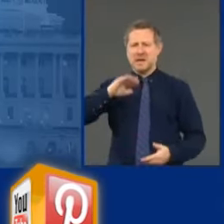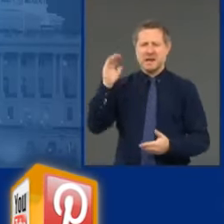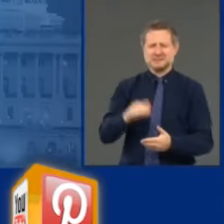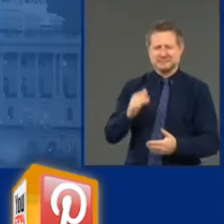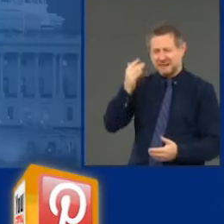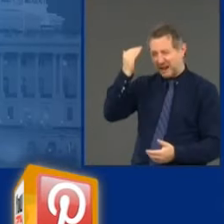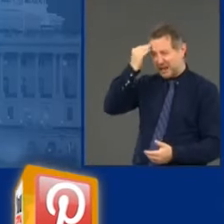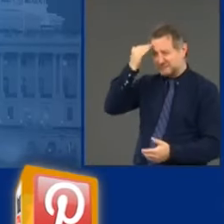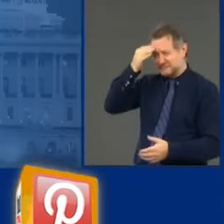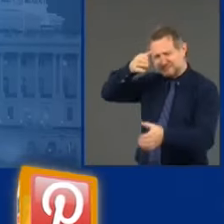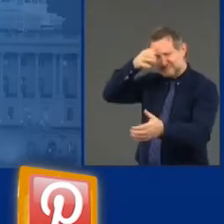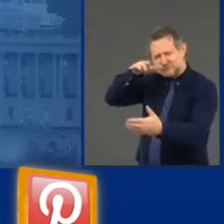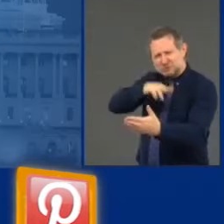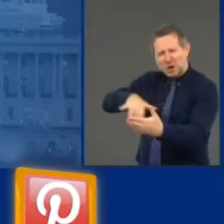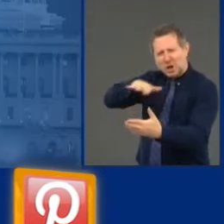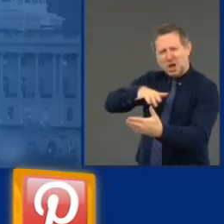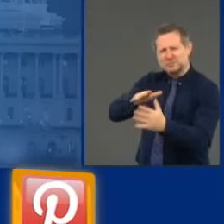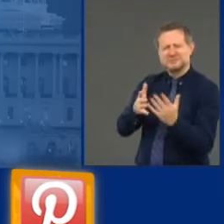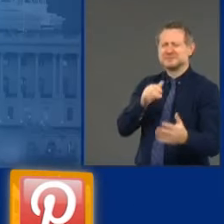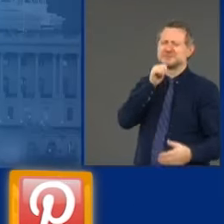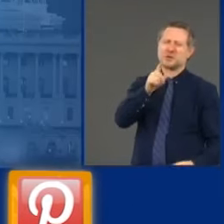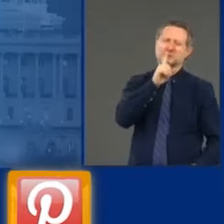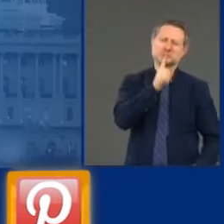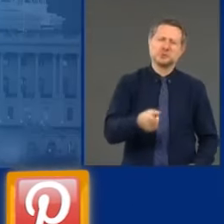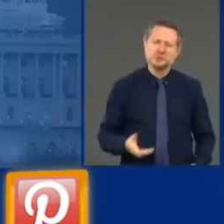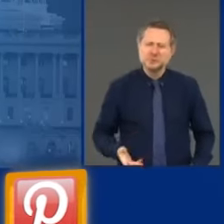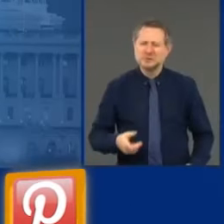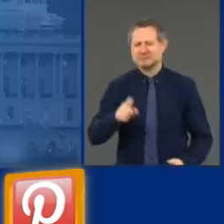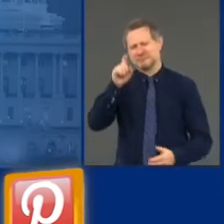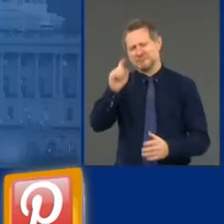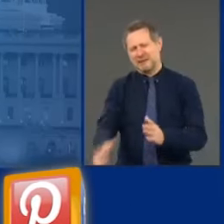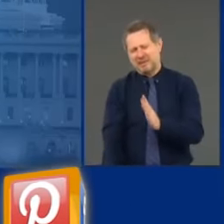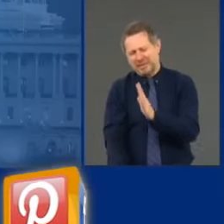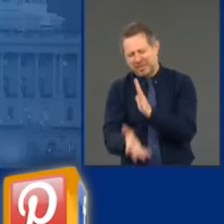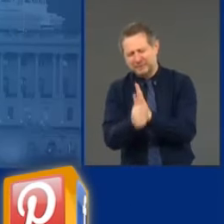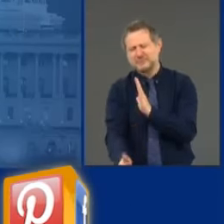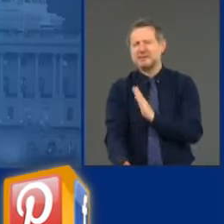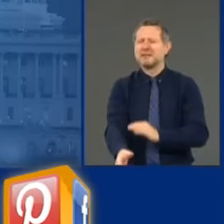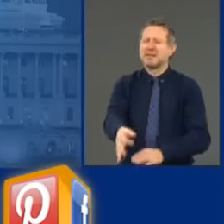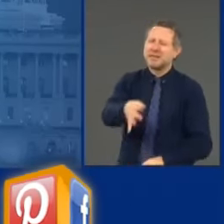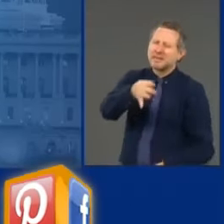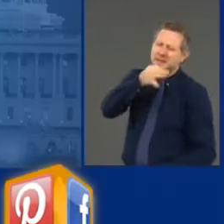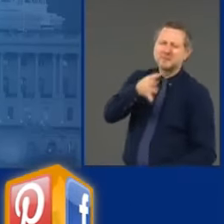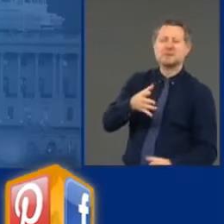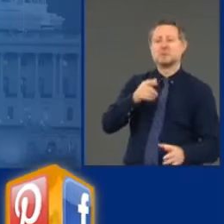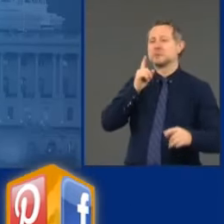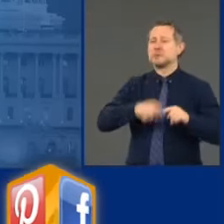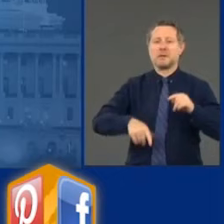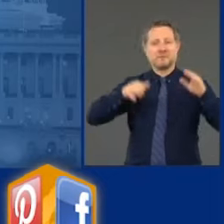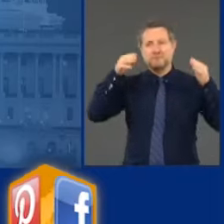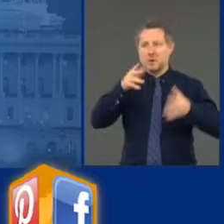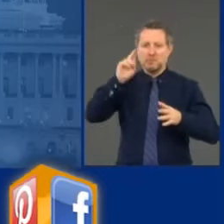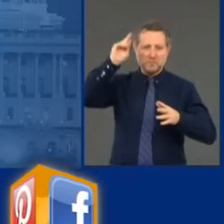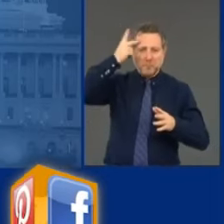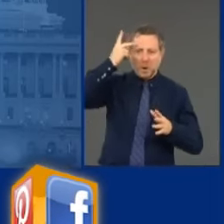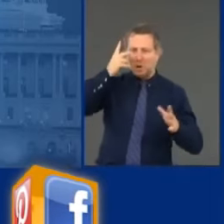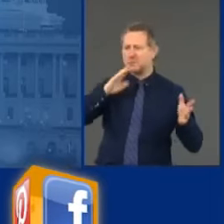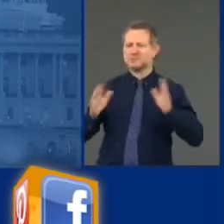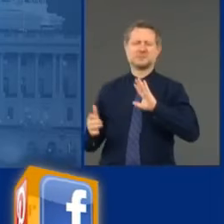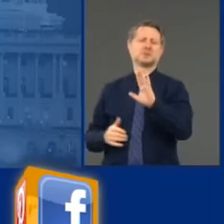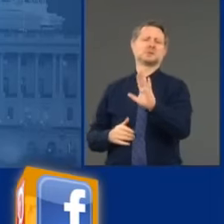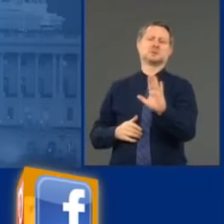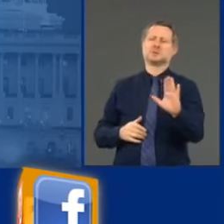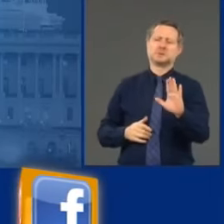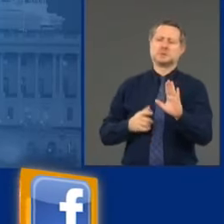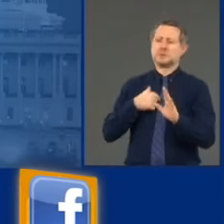competent. And it has to be beyond politics. This is not about an ongoing campaign. You're now a government official.